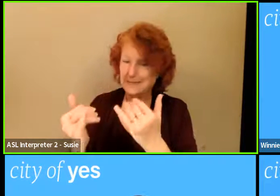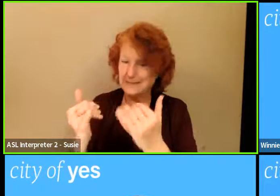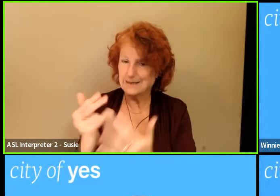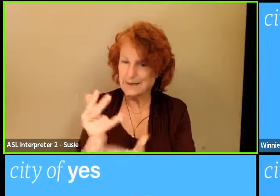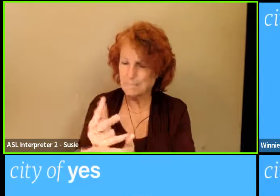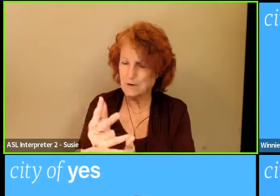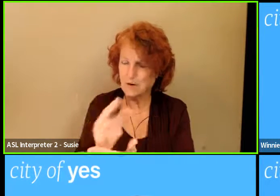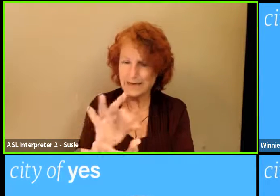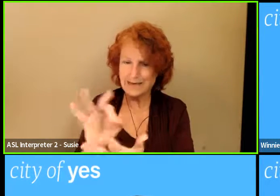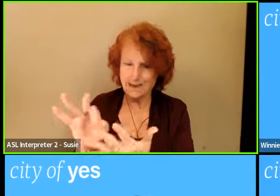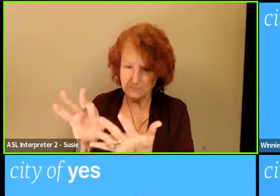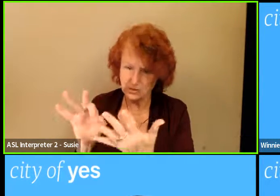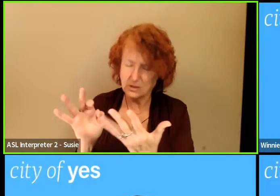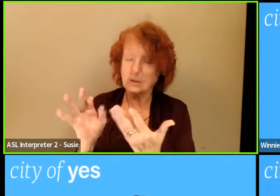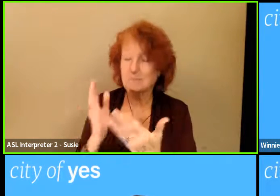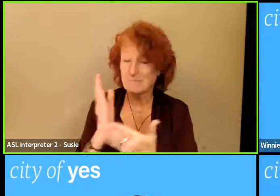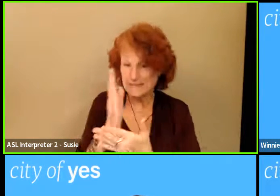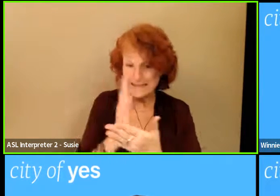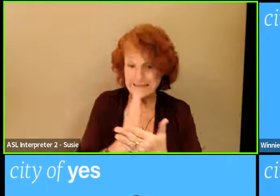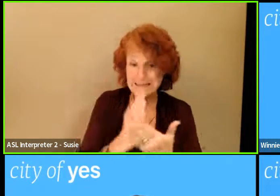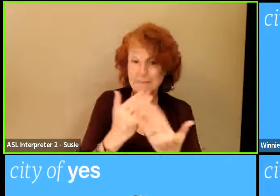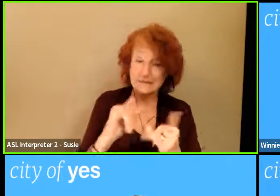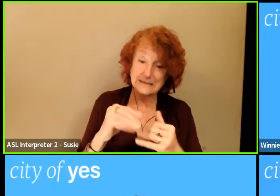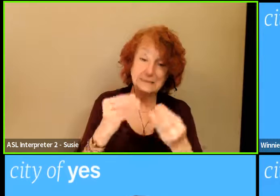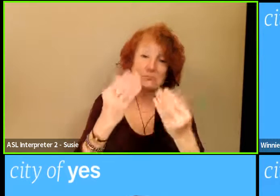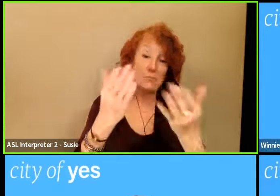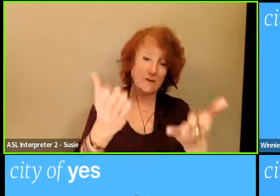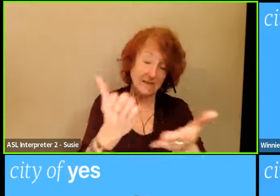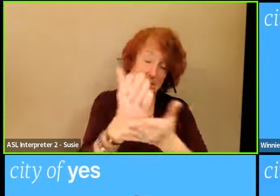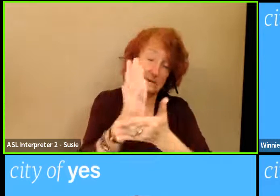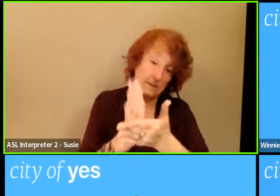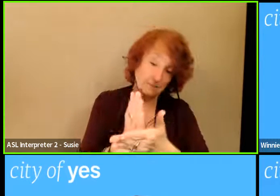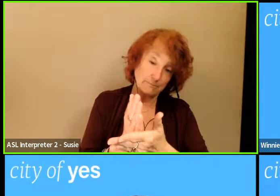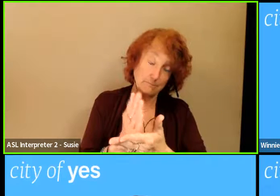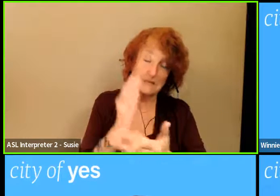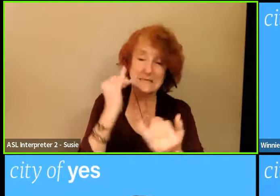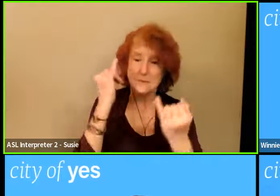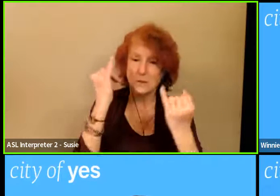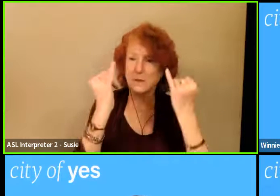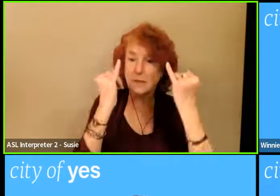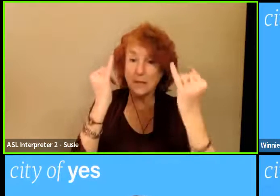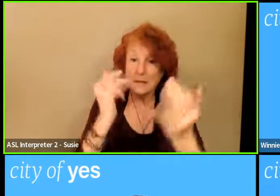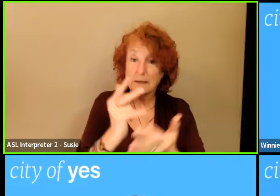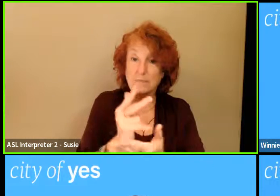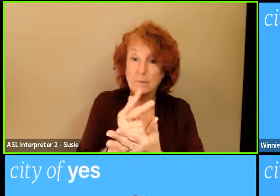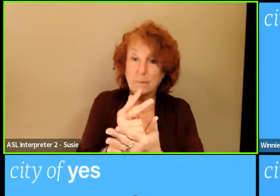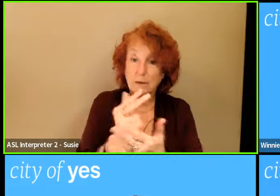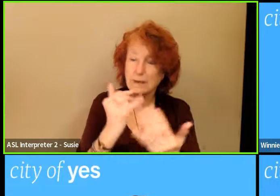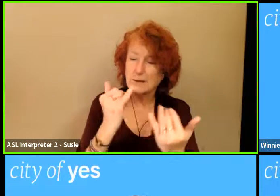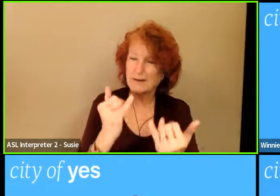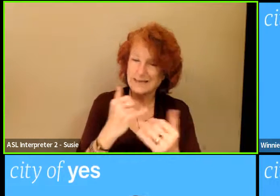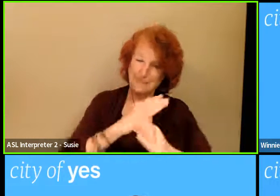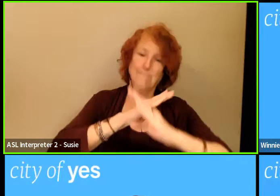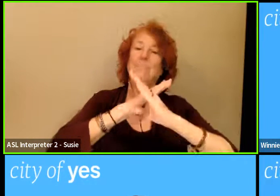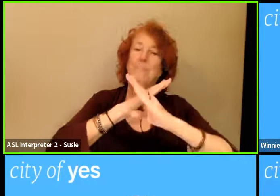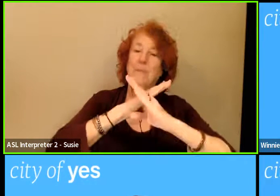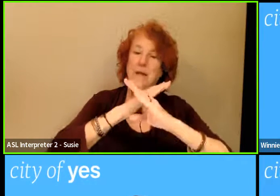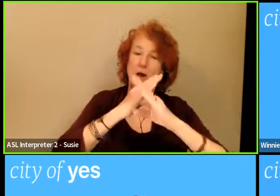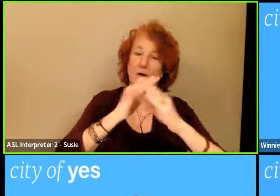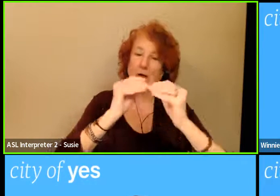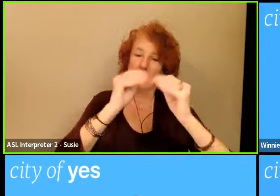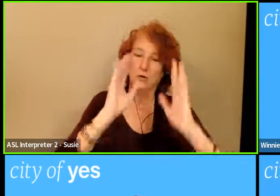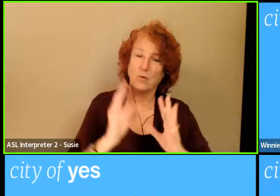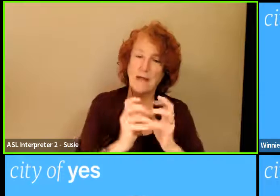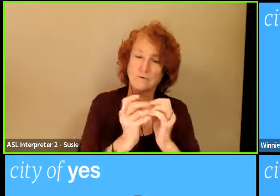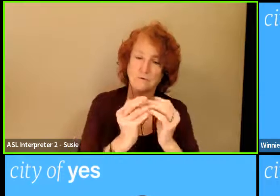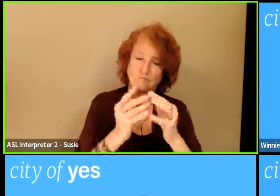to provide parking where it's needed, or not parking at all. The idea here for the parking proposal is that right now it's a barrier to our housing growth. So we just want to remove